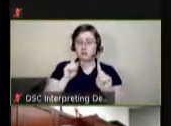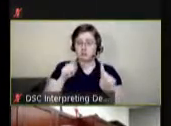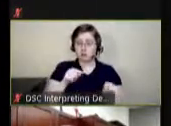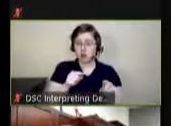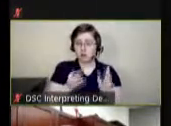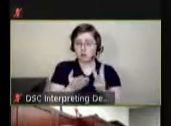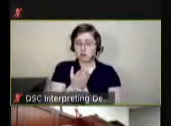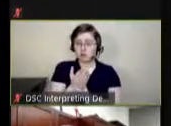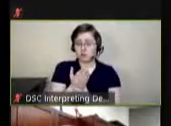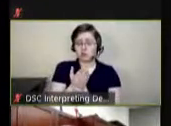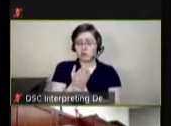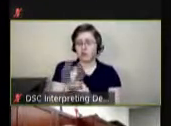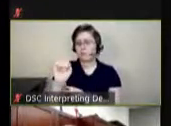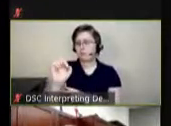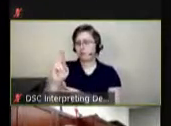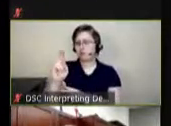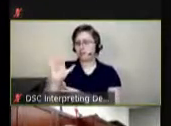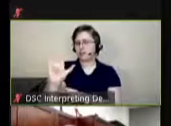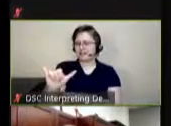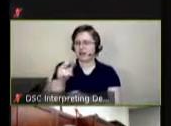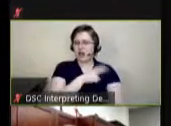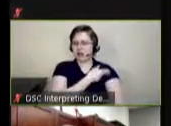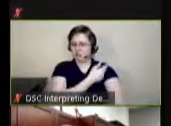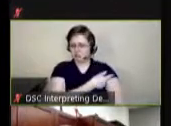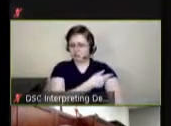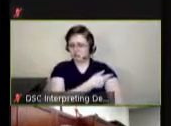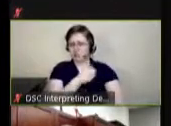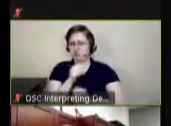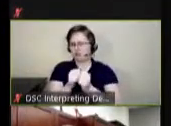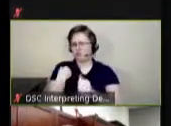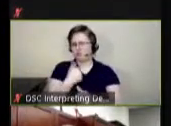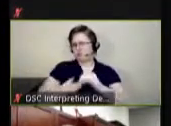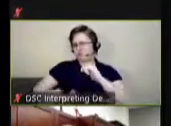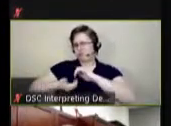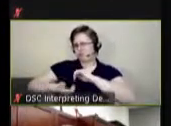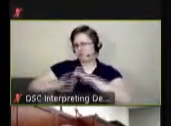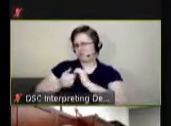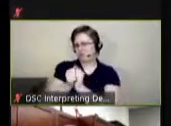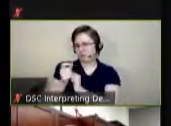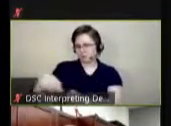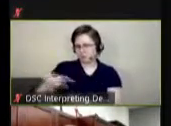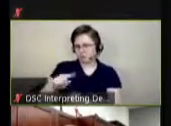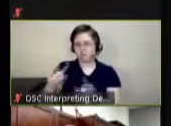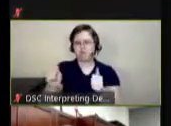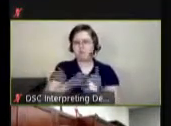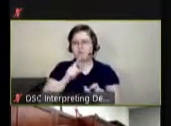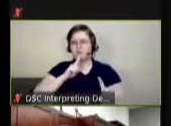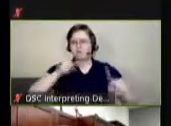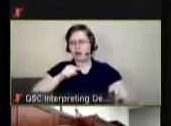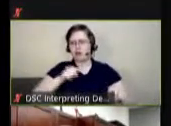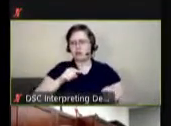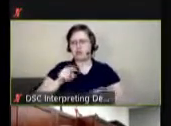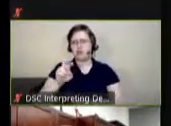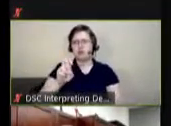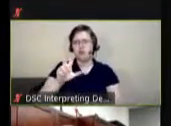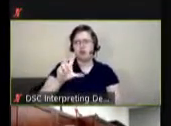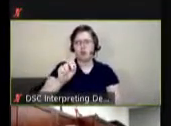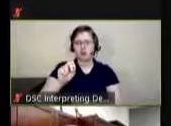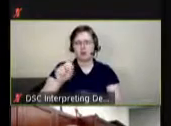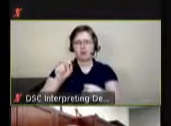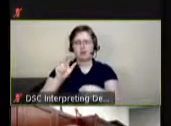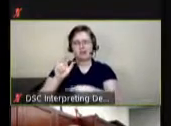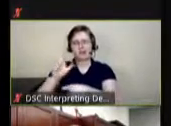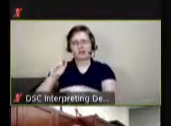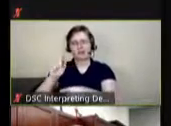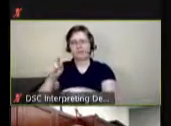through Mercy Hospital through a partnership with them. We've done first responders of 230 and 320. You see those on